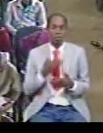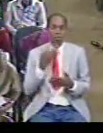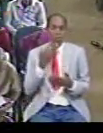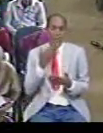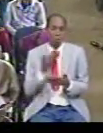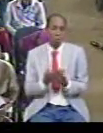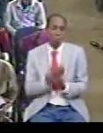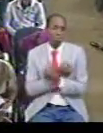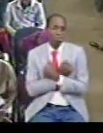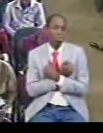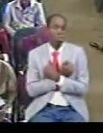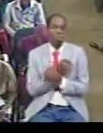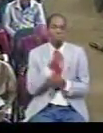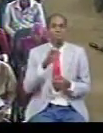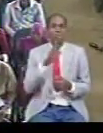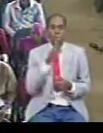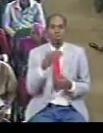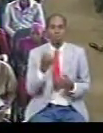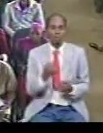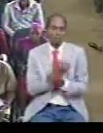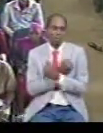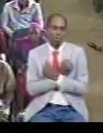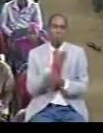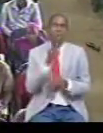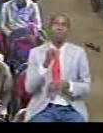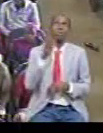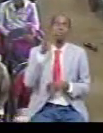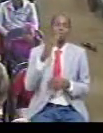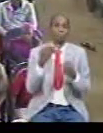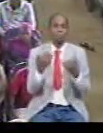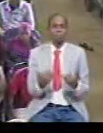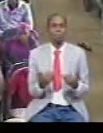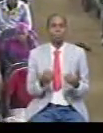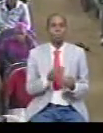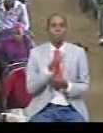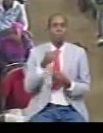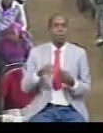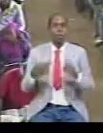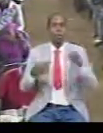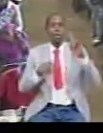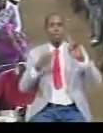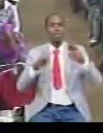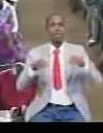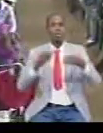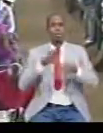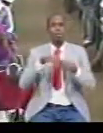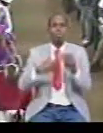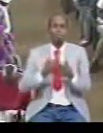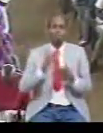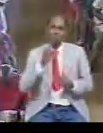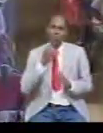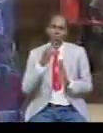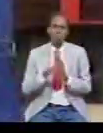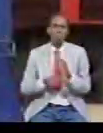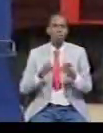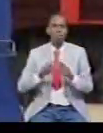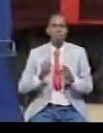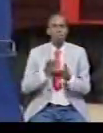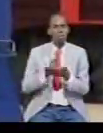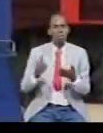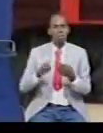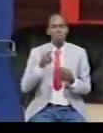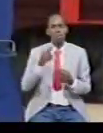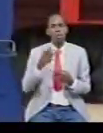now. I said, you are beloved now, when I gave all diligence to write unto you of the common